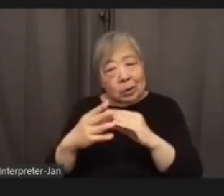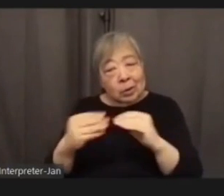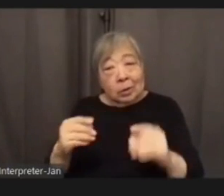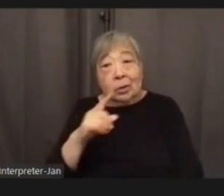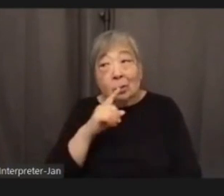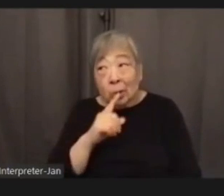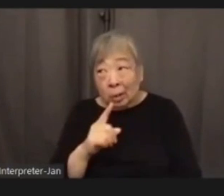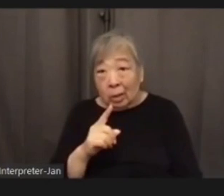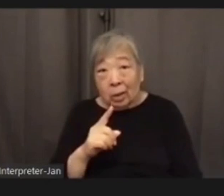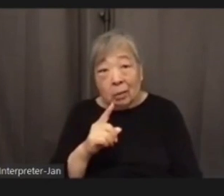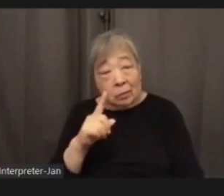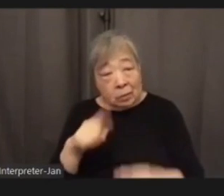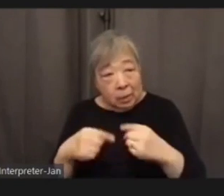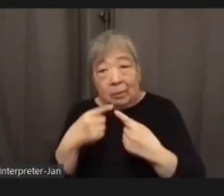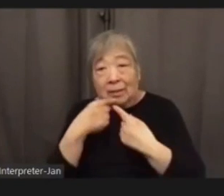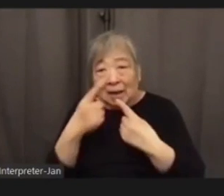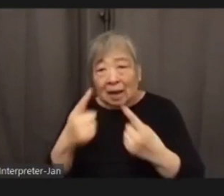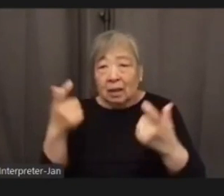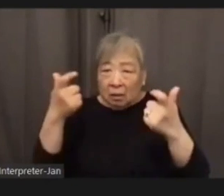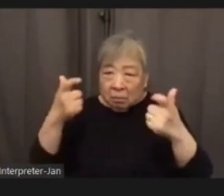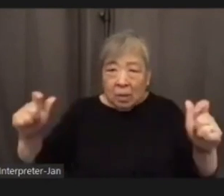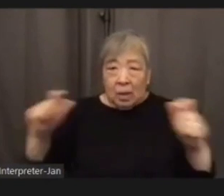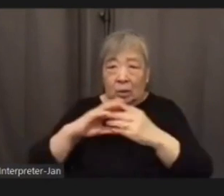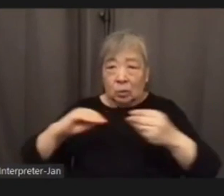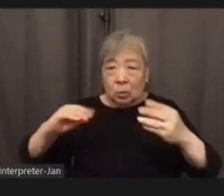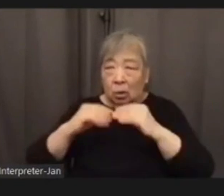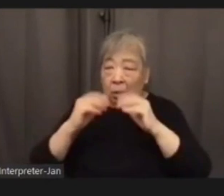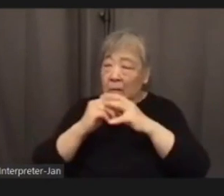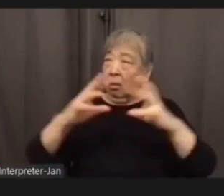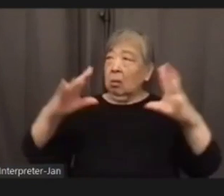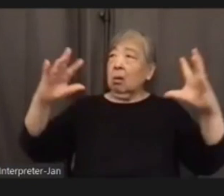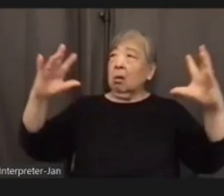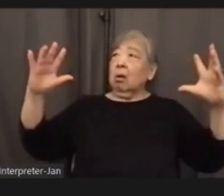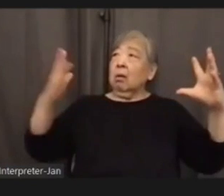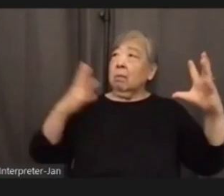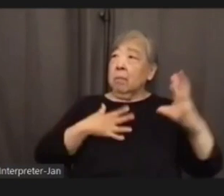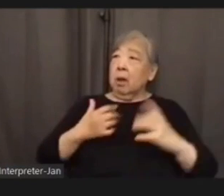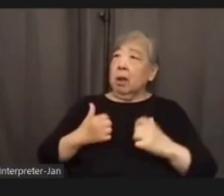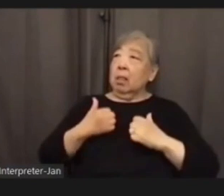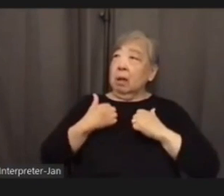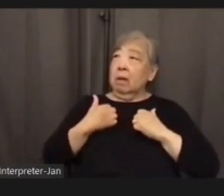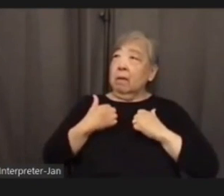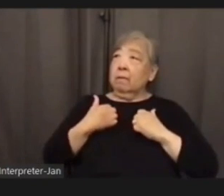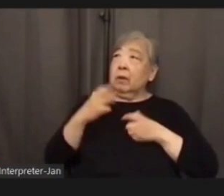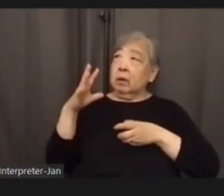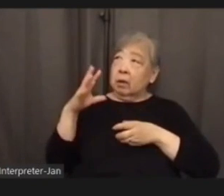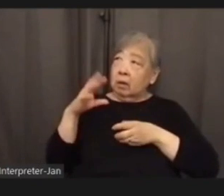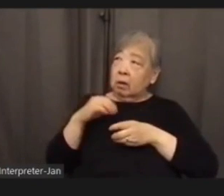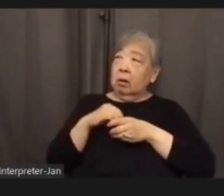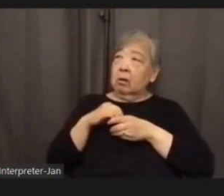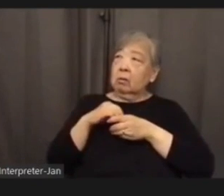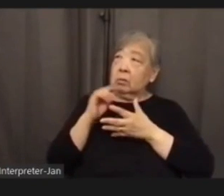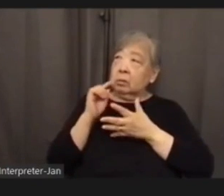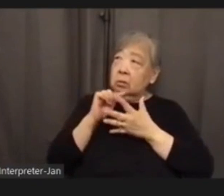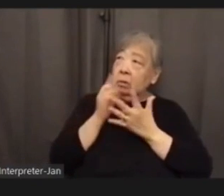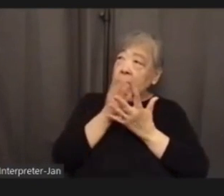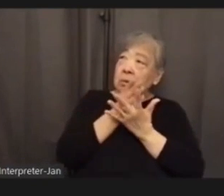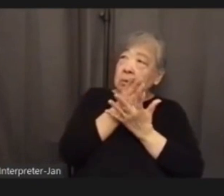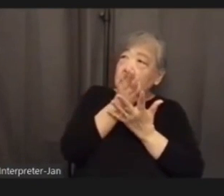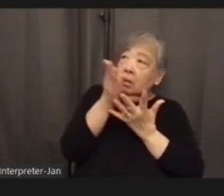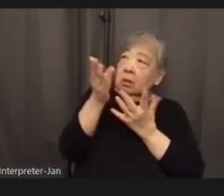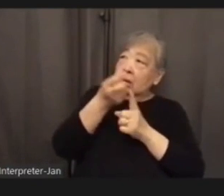the big story, you know, in a way, a story of my life that encompasses and moved out into so many